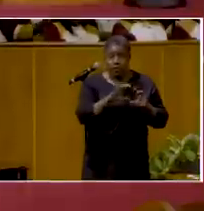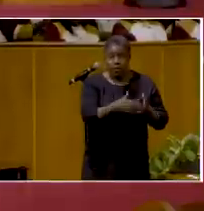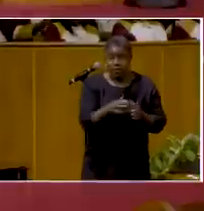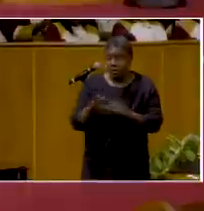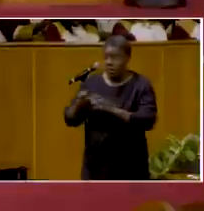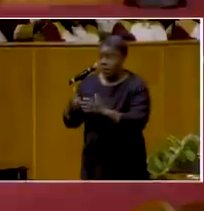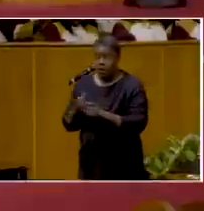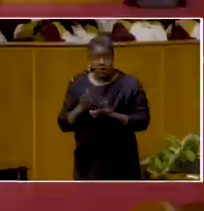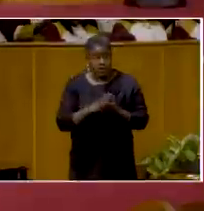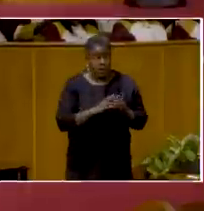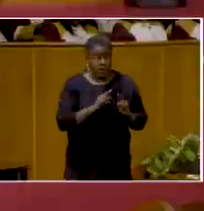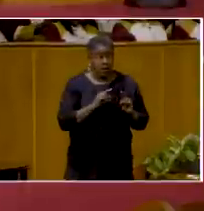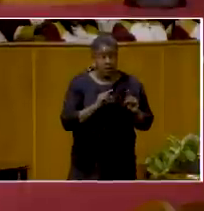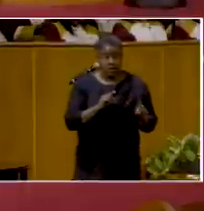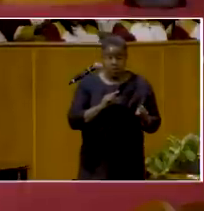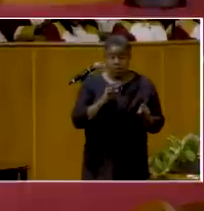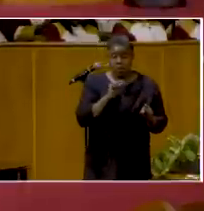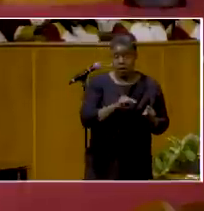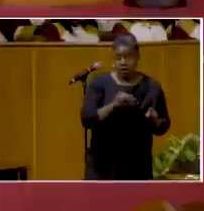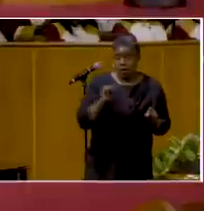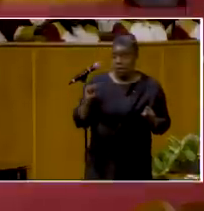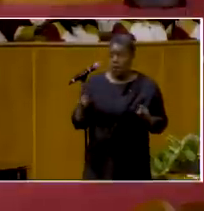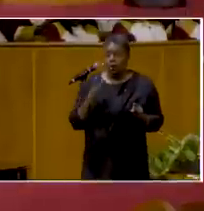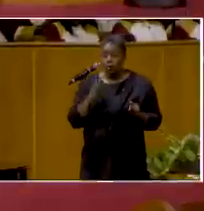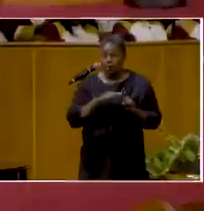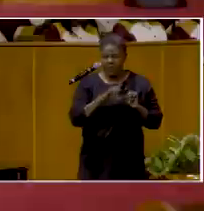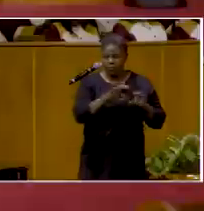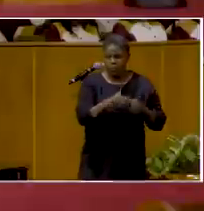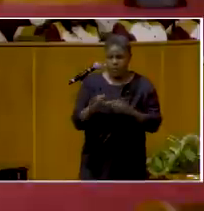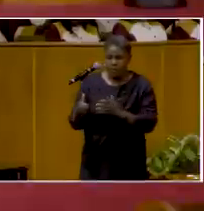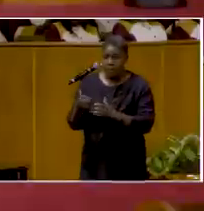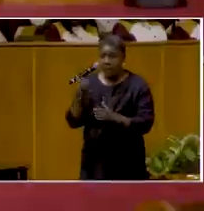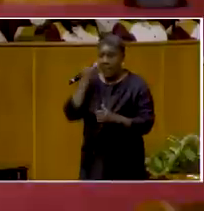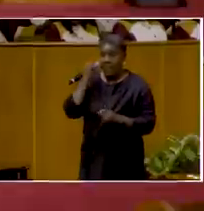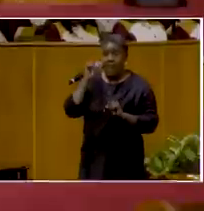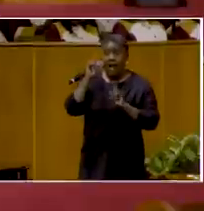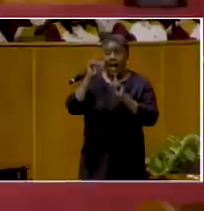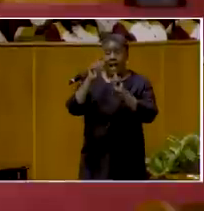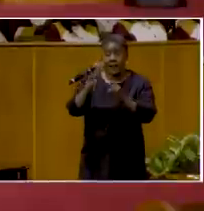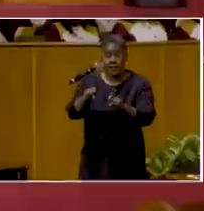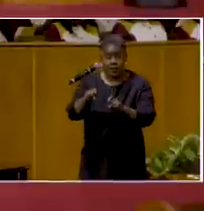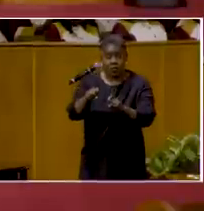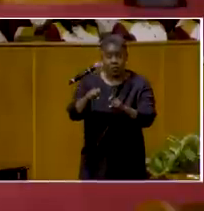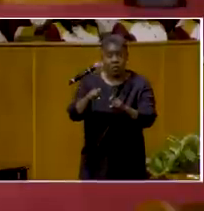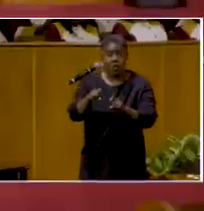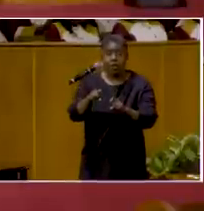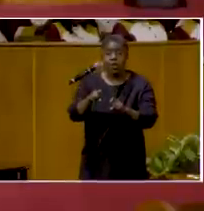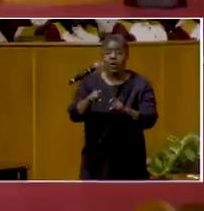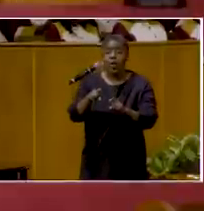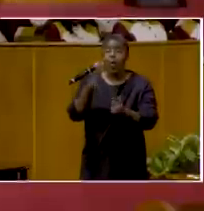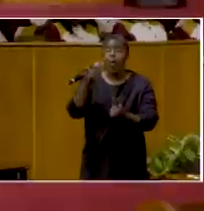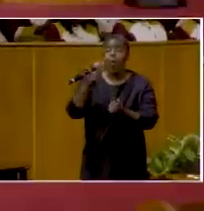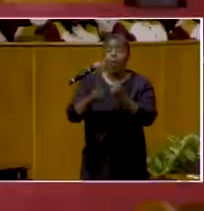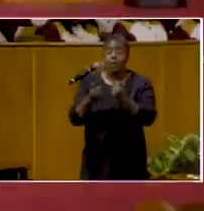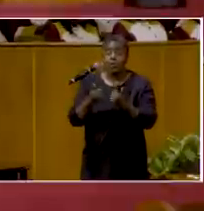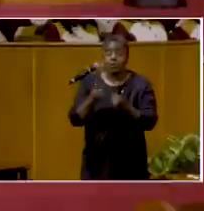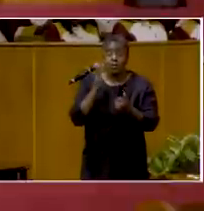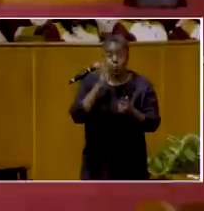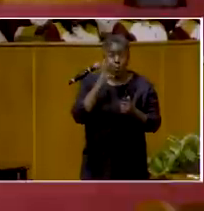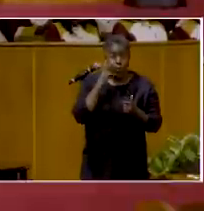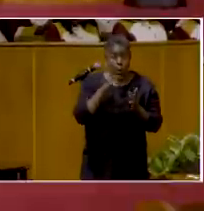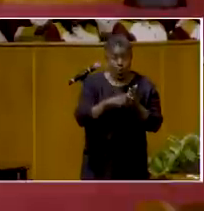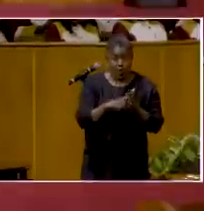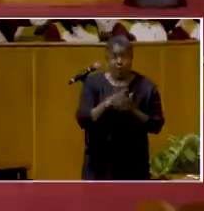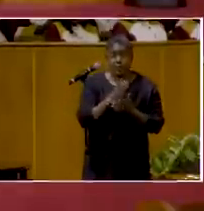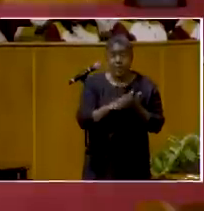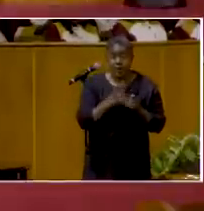who are over here and there are those who are over there. If I ask the question correctly and ask you which camp you're in, you're going to find